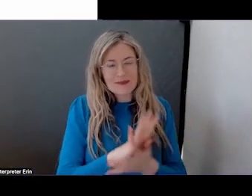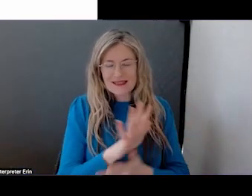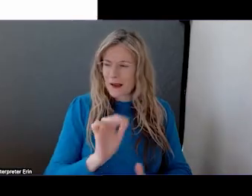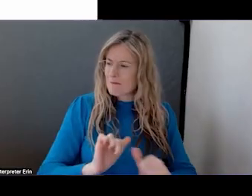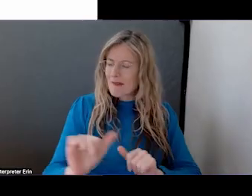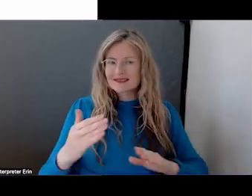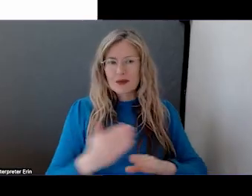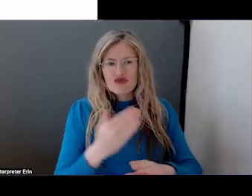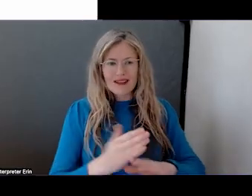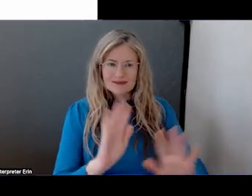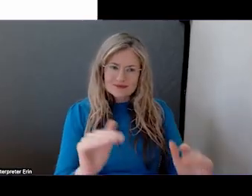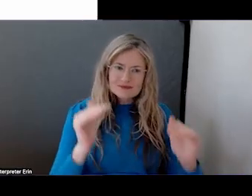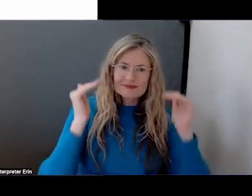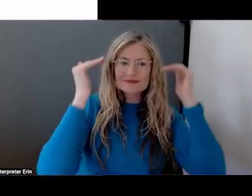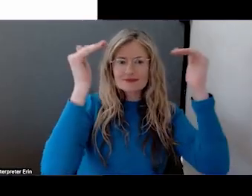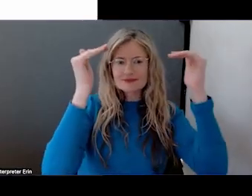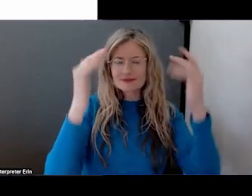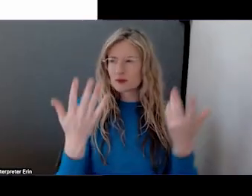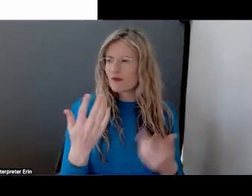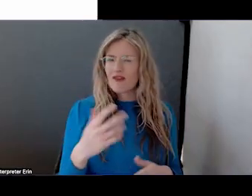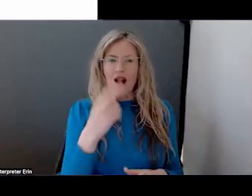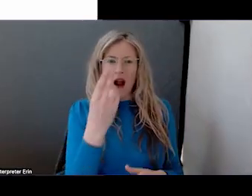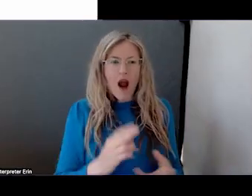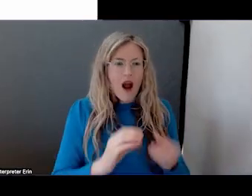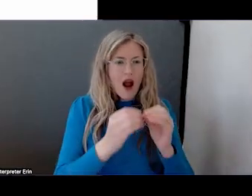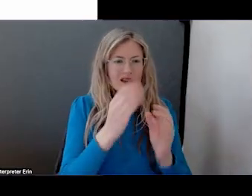represents how art could be richer and better.